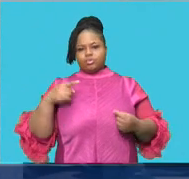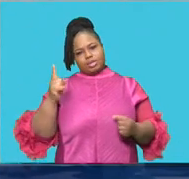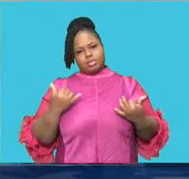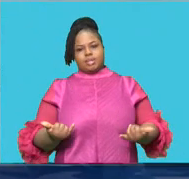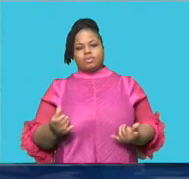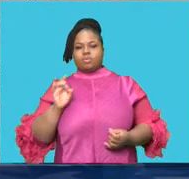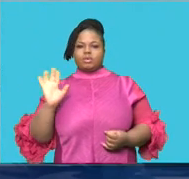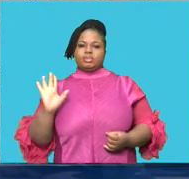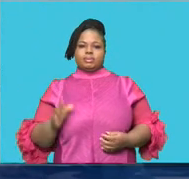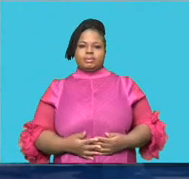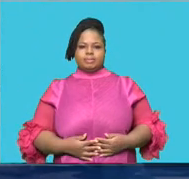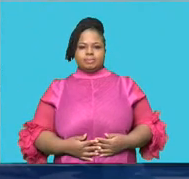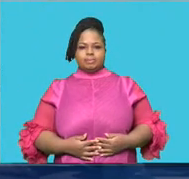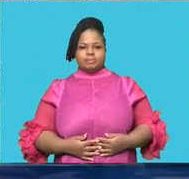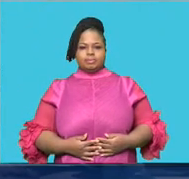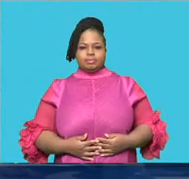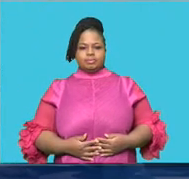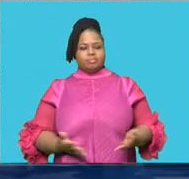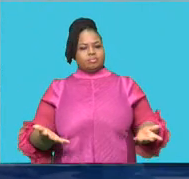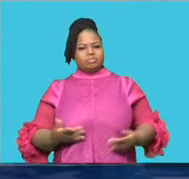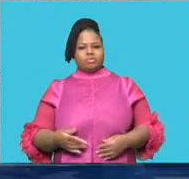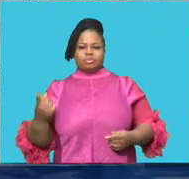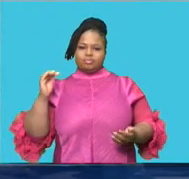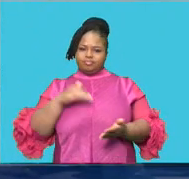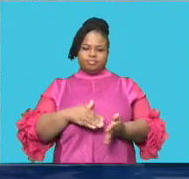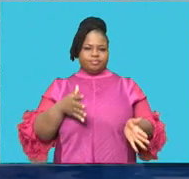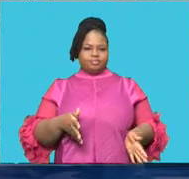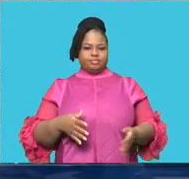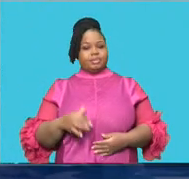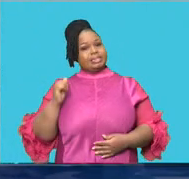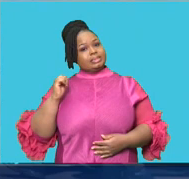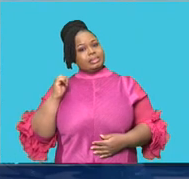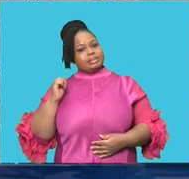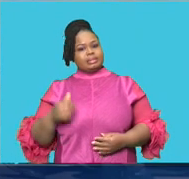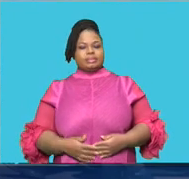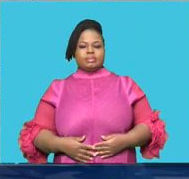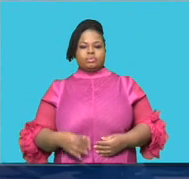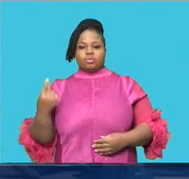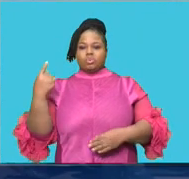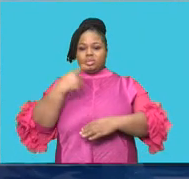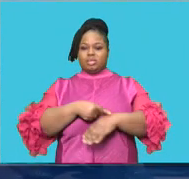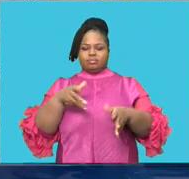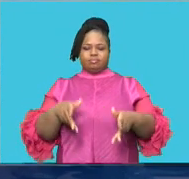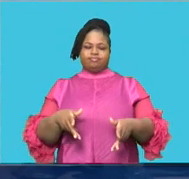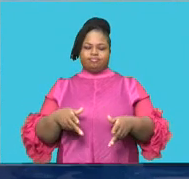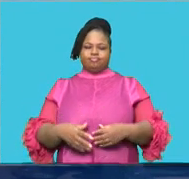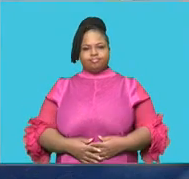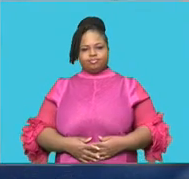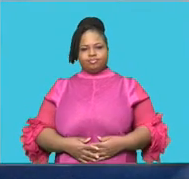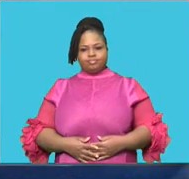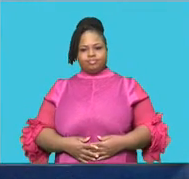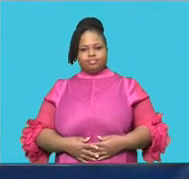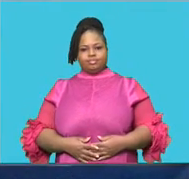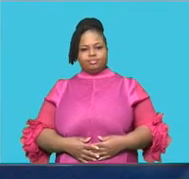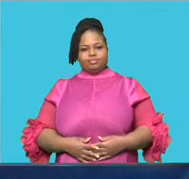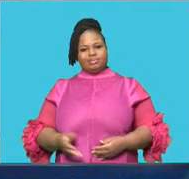right once and for all. And we came here yesterday, we spent a day here.